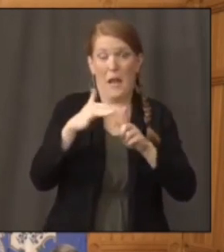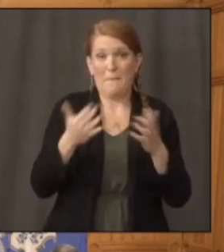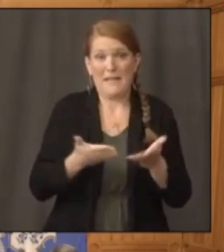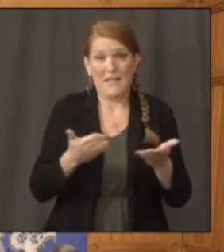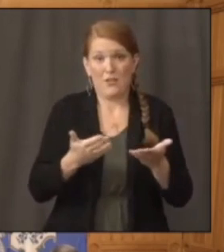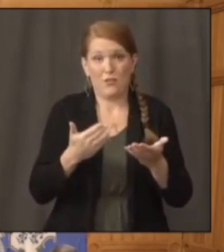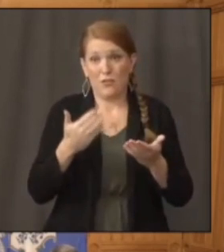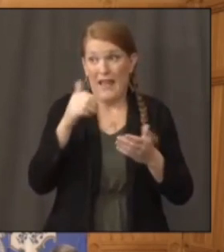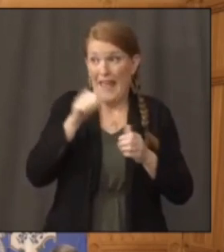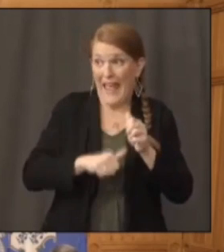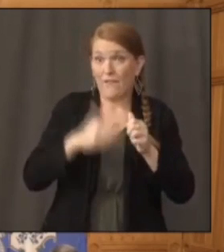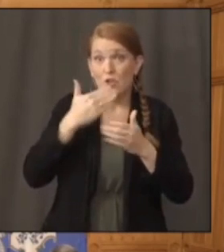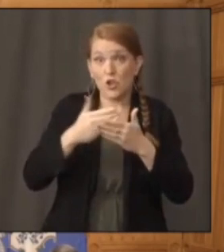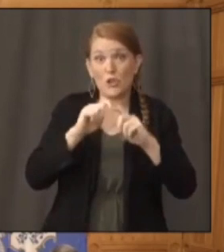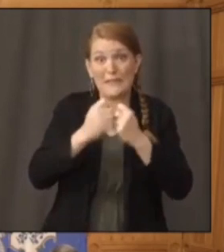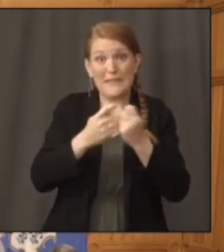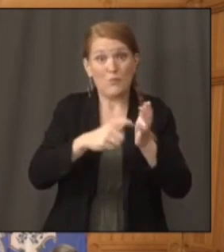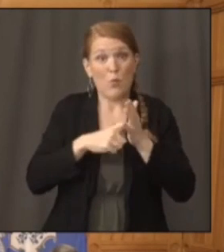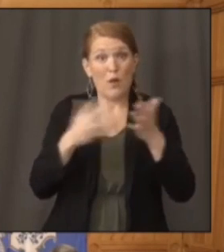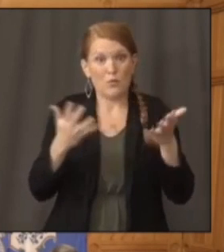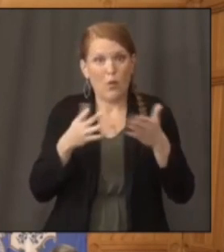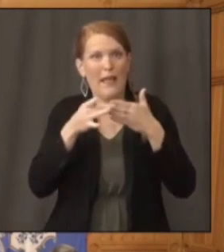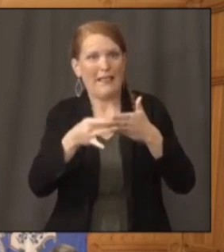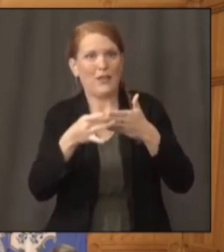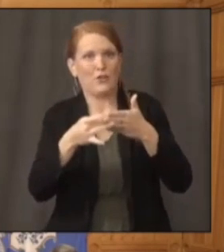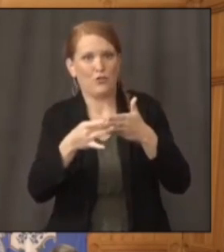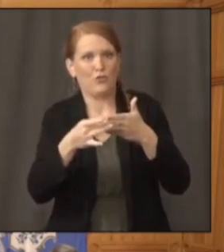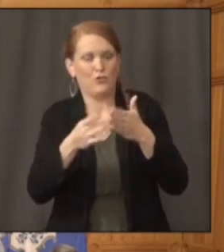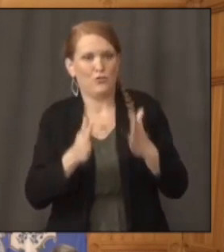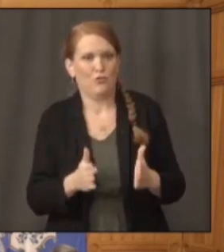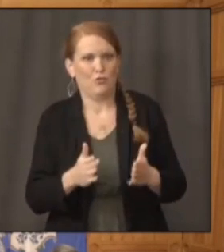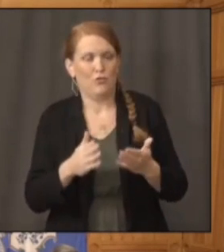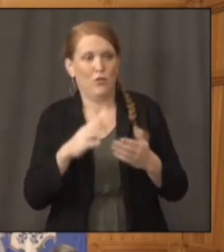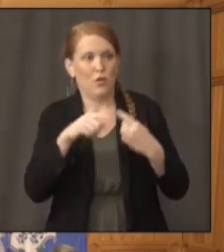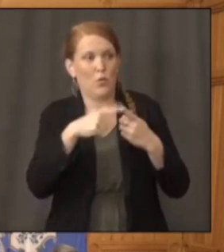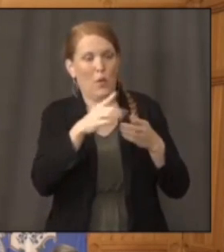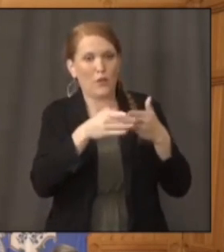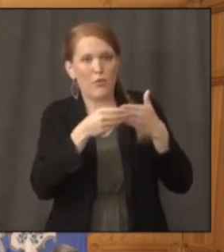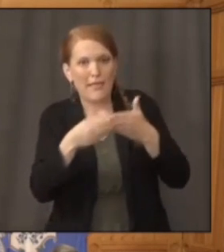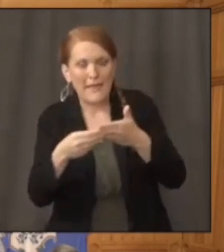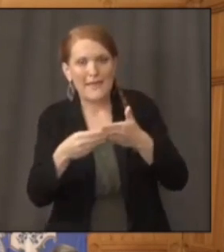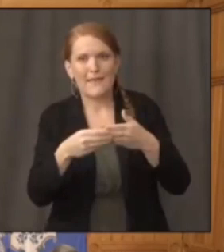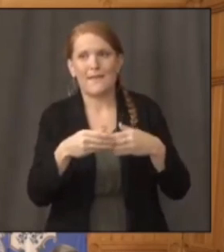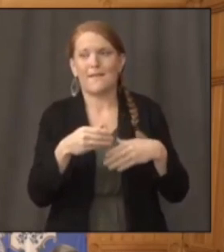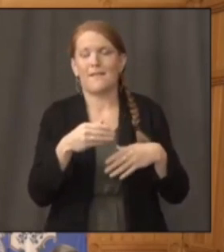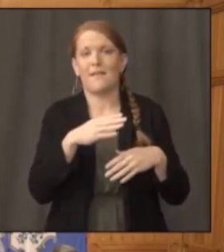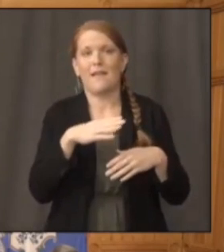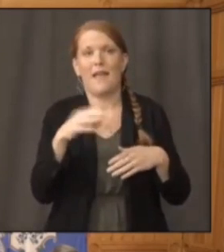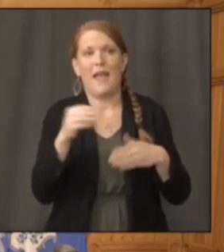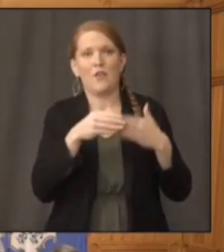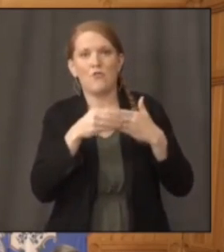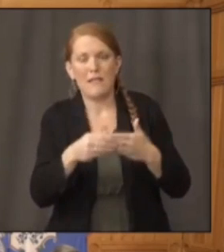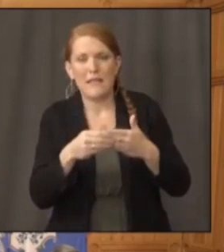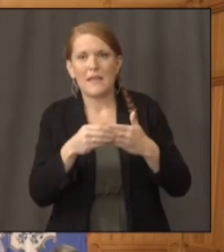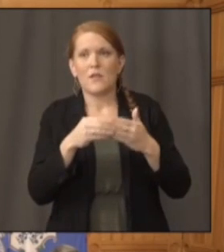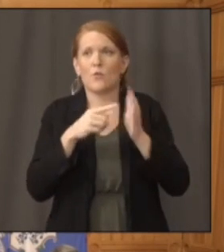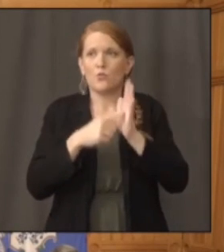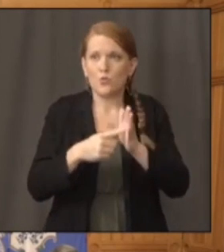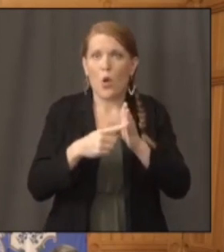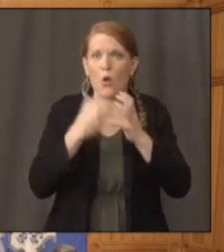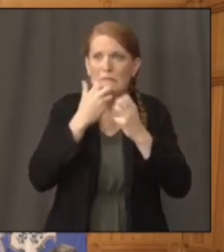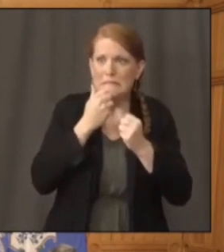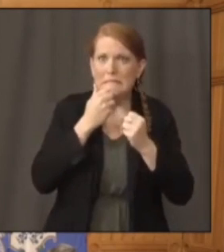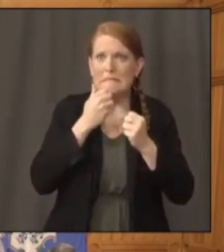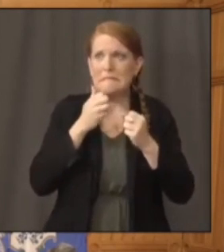needs leadership, and when you lead, and you lead with a sense of urgency and a sense